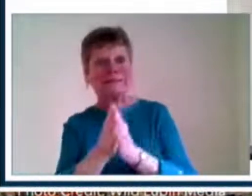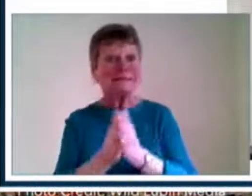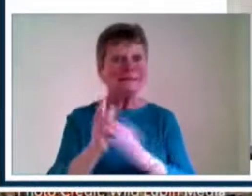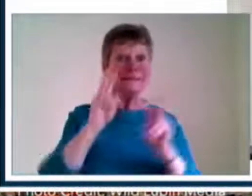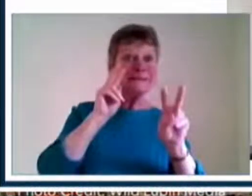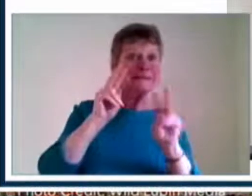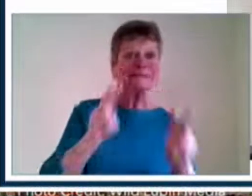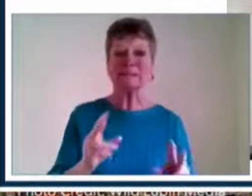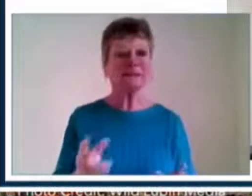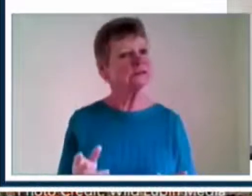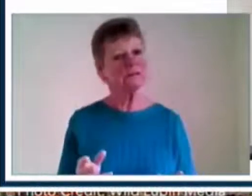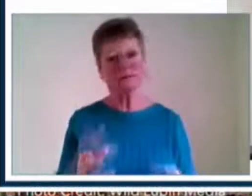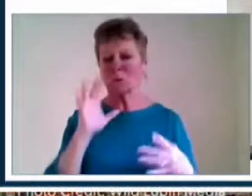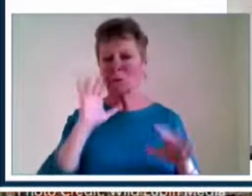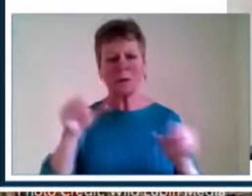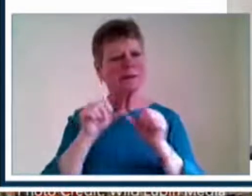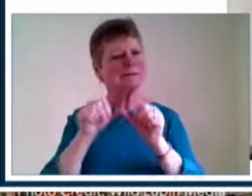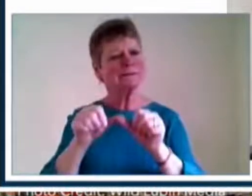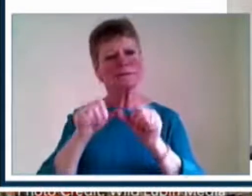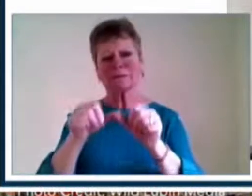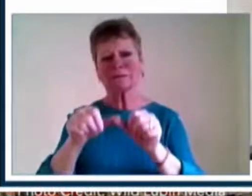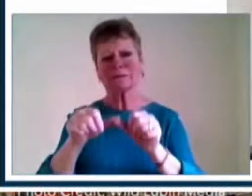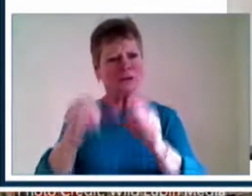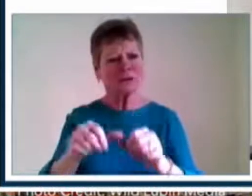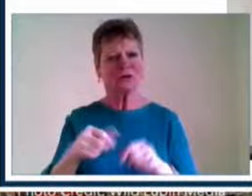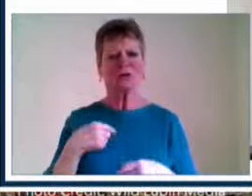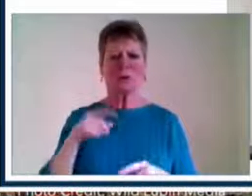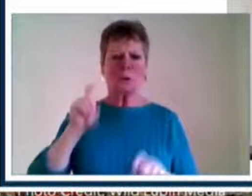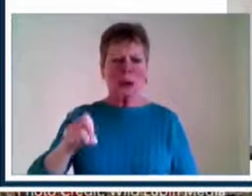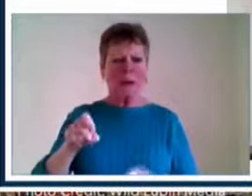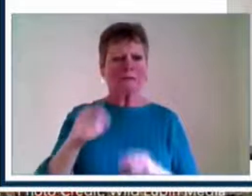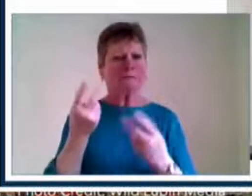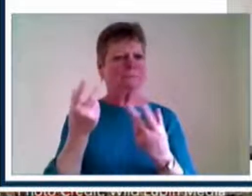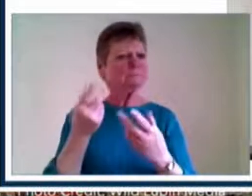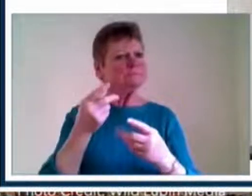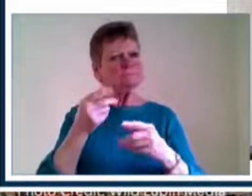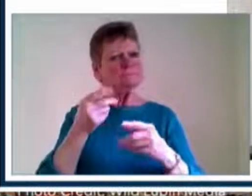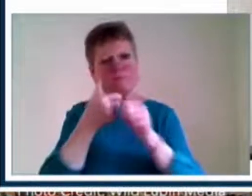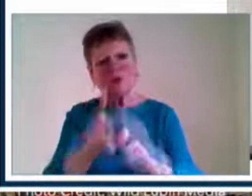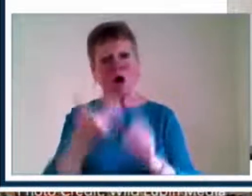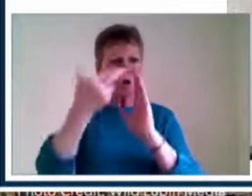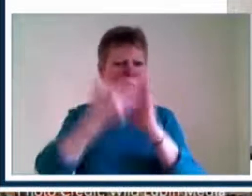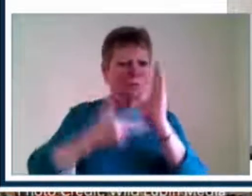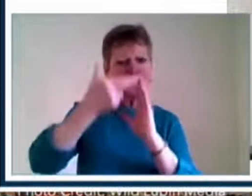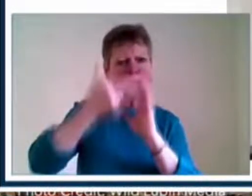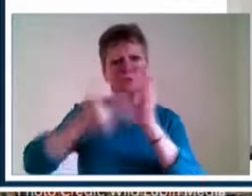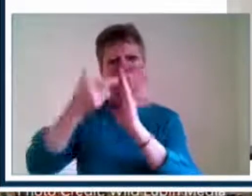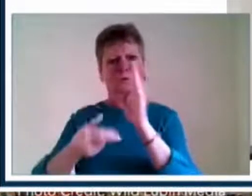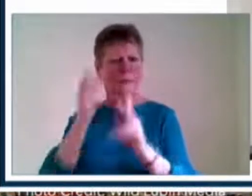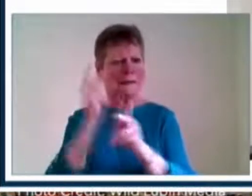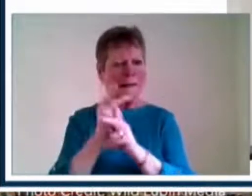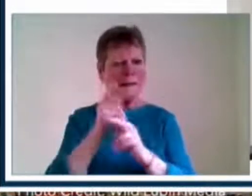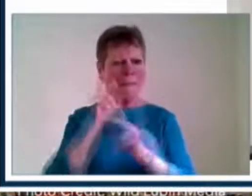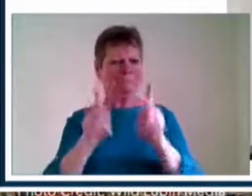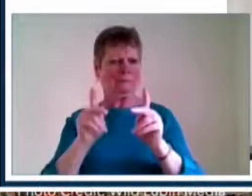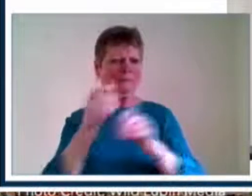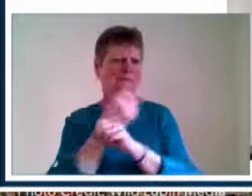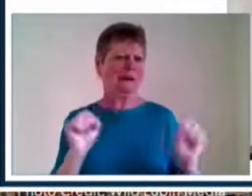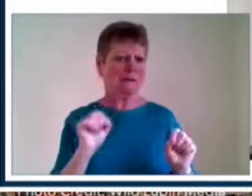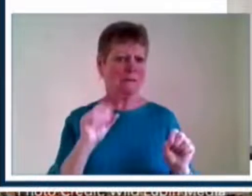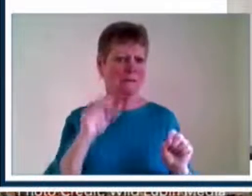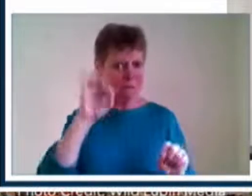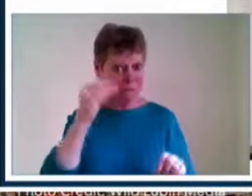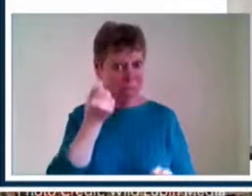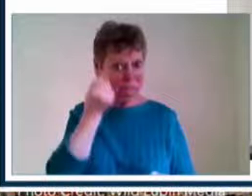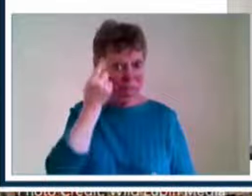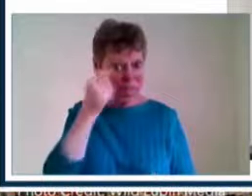our contacts and to do our part to keep our communities safer. Because by doing our part, we can help achieve the goal of